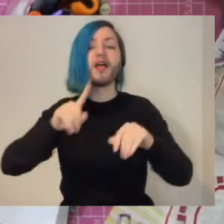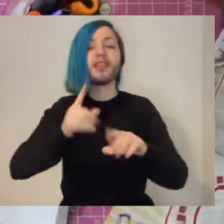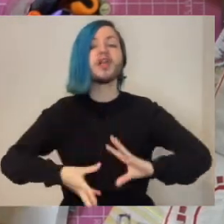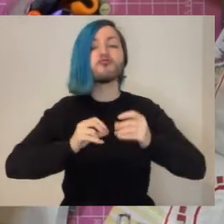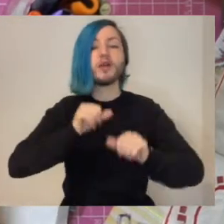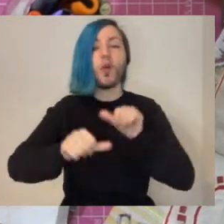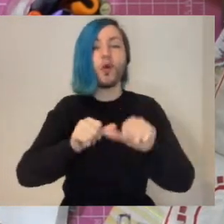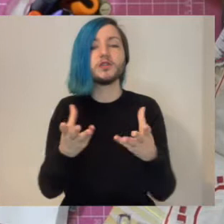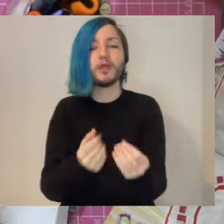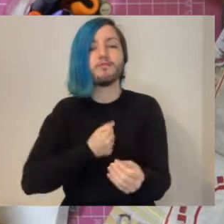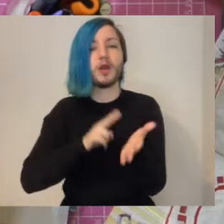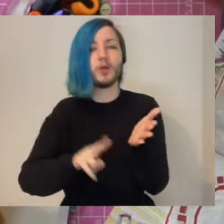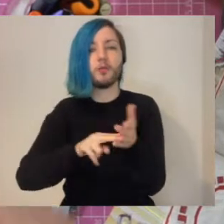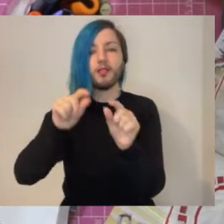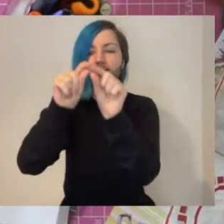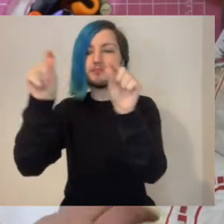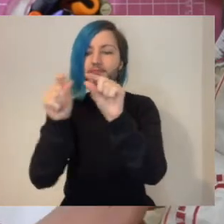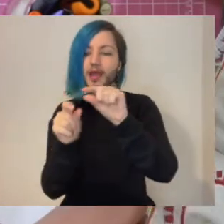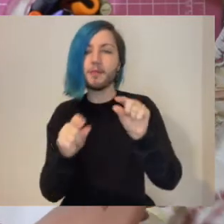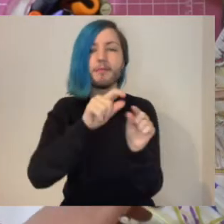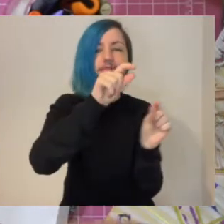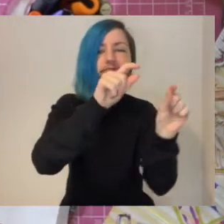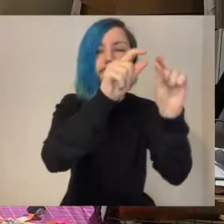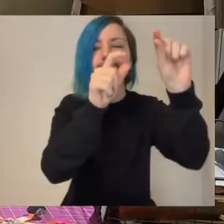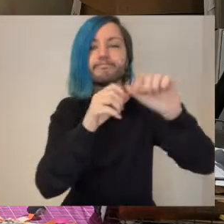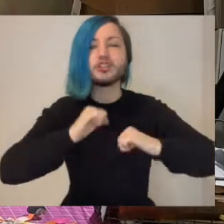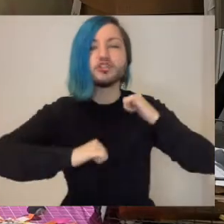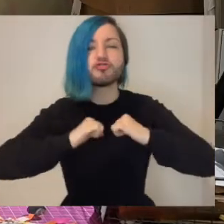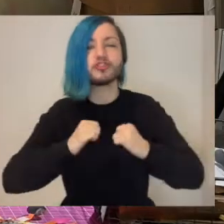order with my normal bound papers.